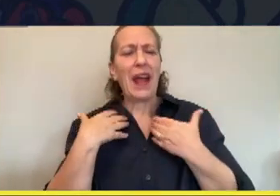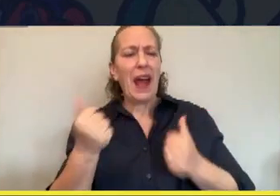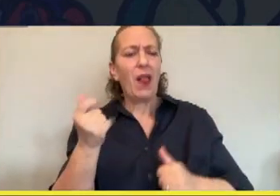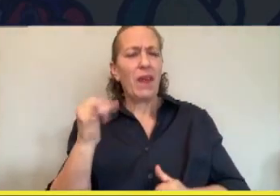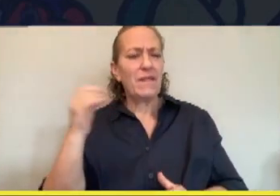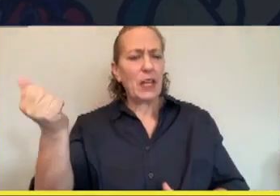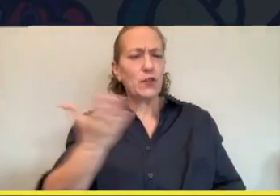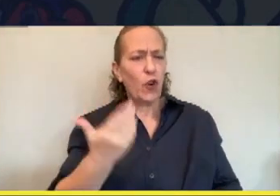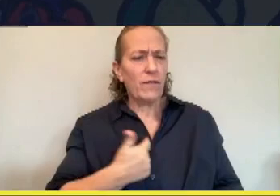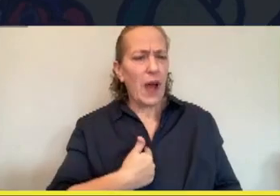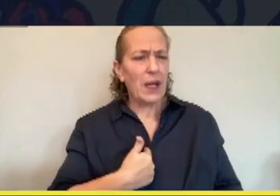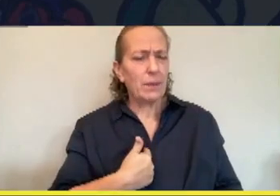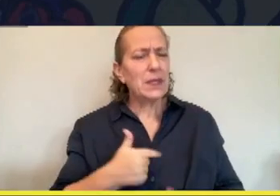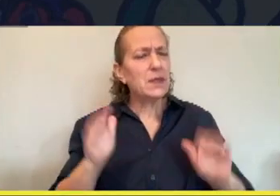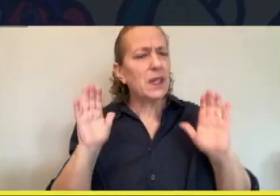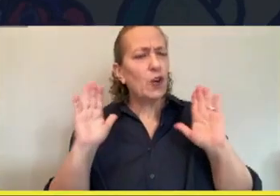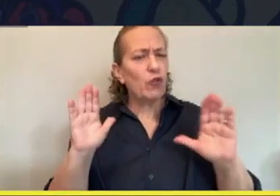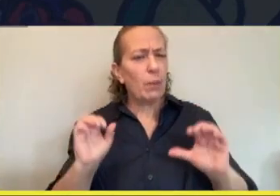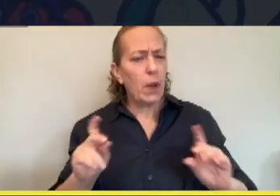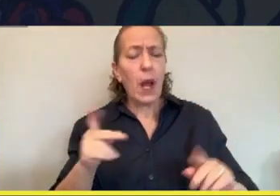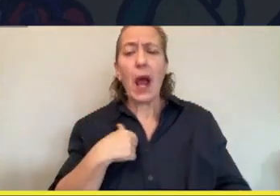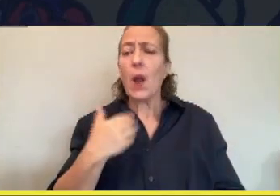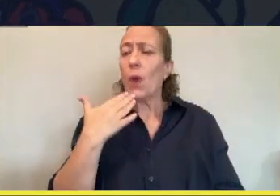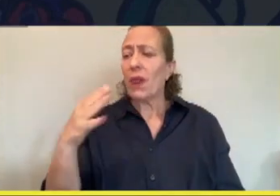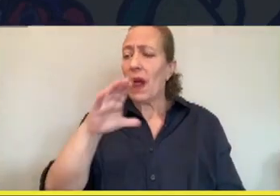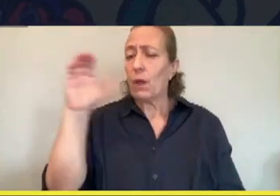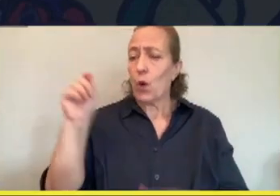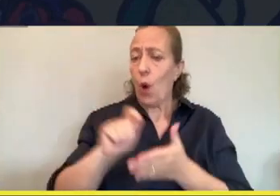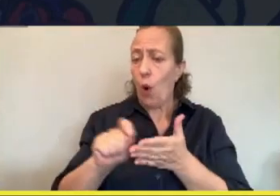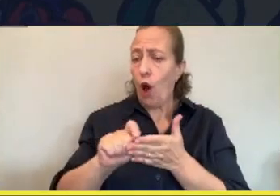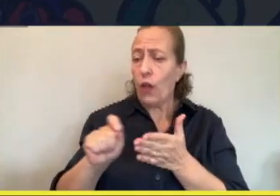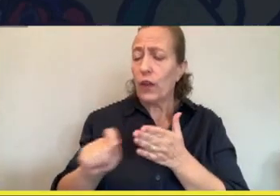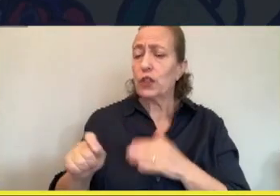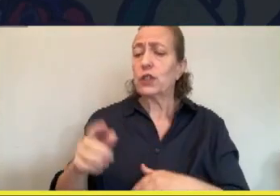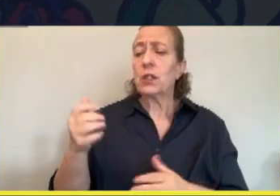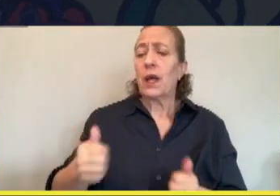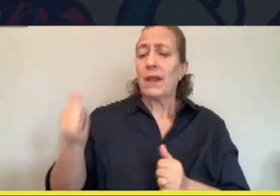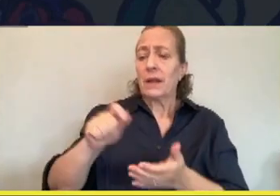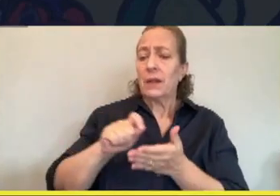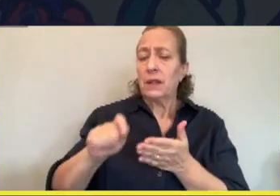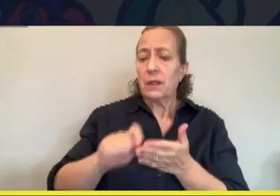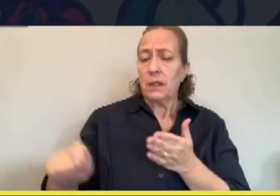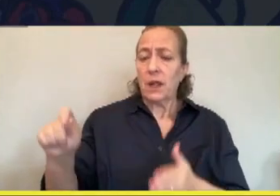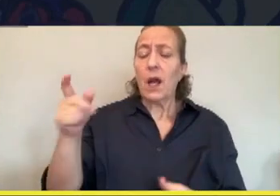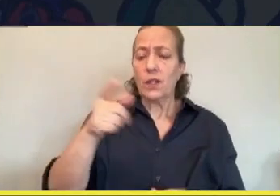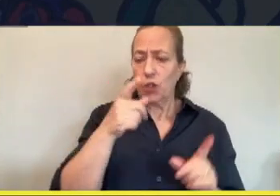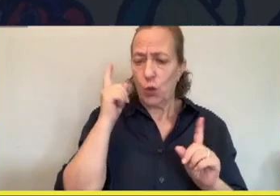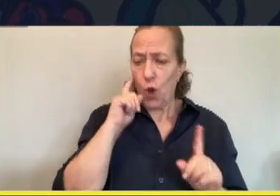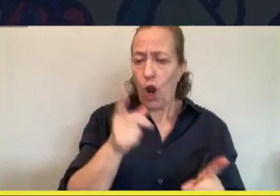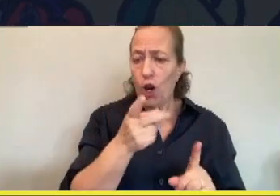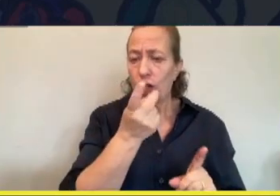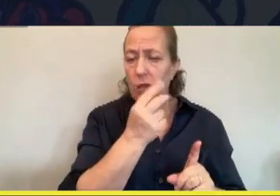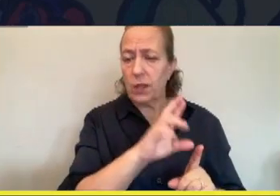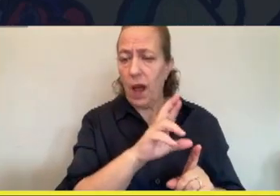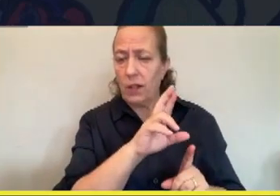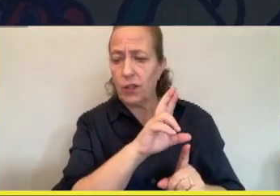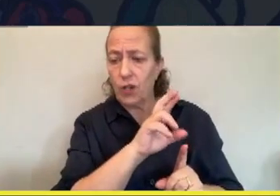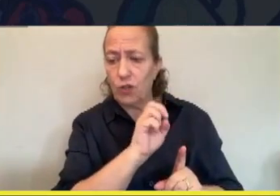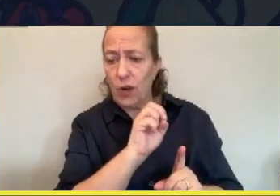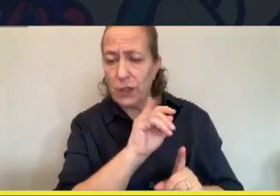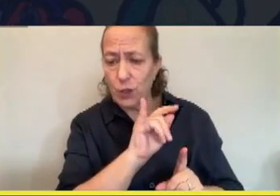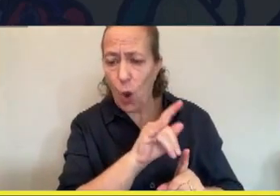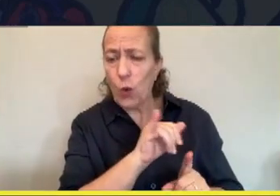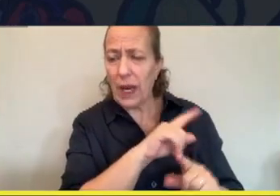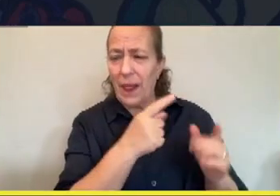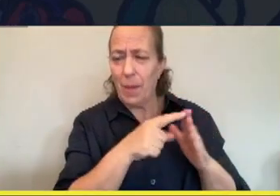and would really like to thank my co-authors and the senior author on this paper, Dr. Iazoni, you heard at the beginning of this presentation, and she's been an